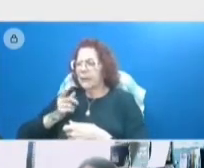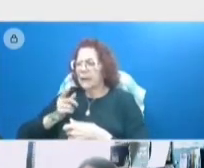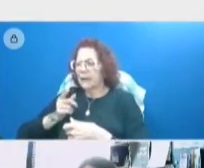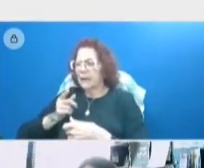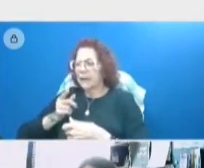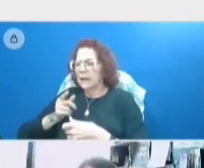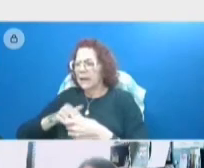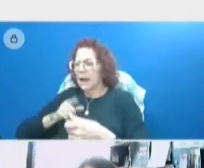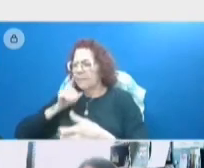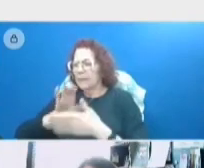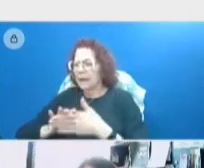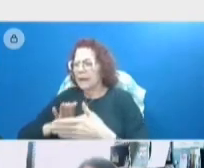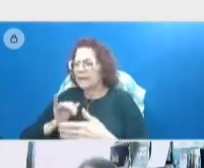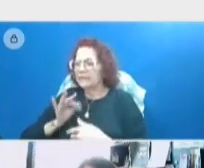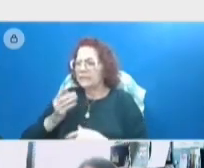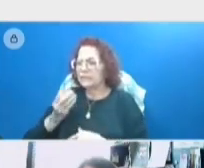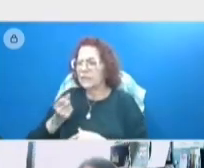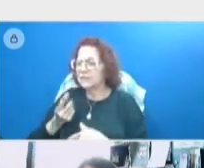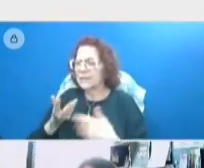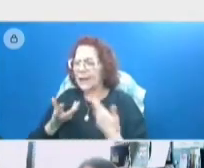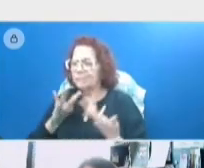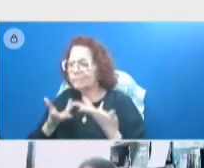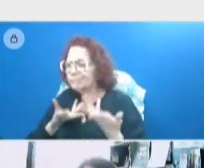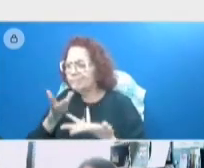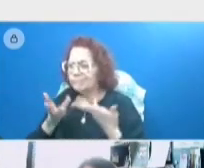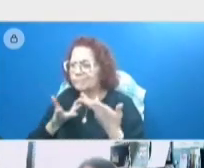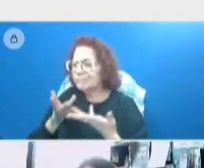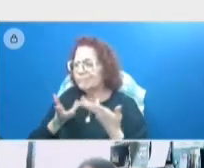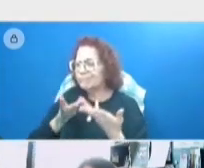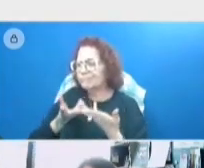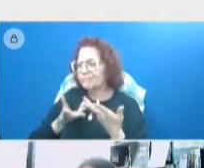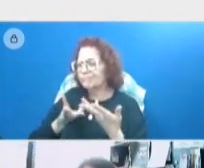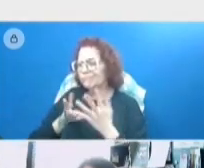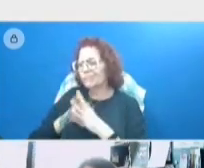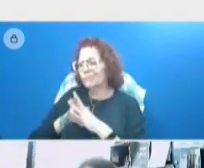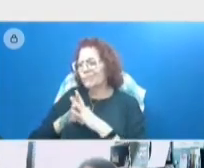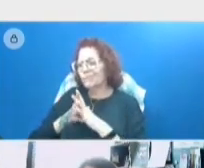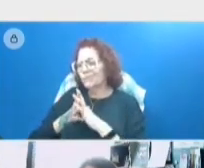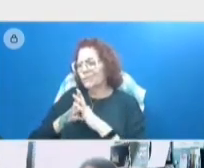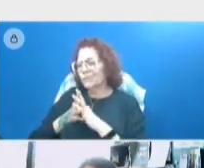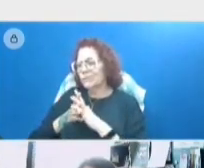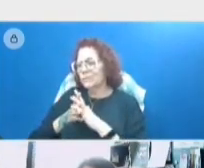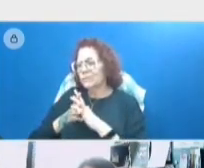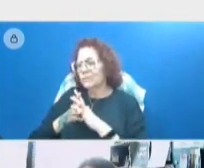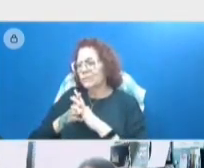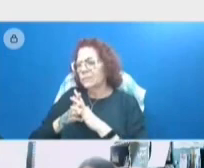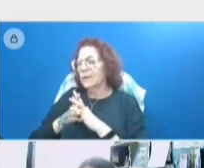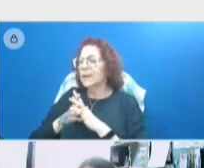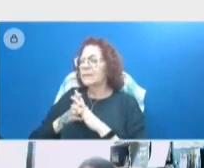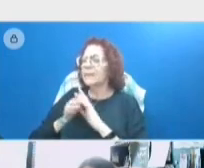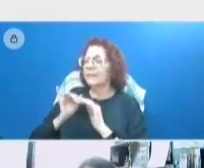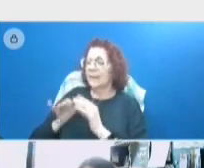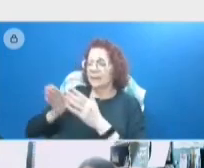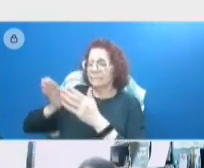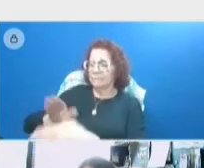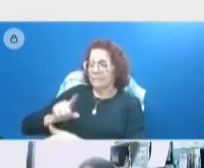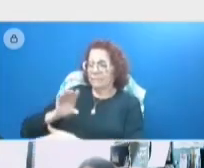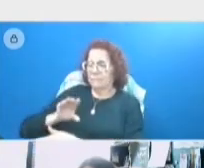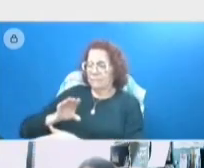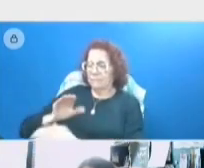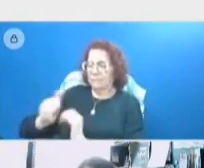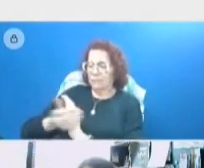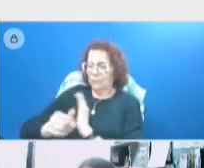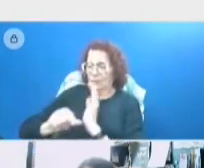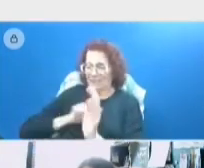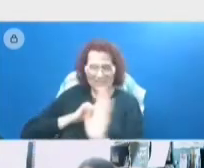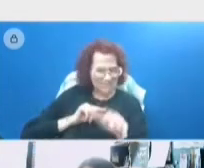poll site on election day. You would qualify. Am I correct here? There's a couple different Victims of